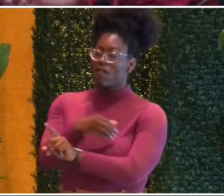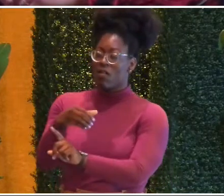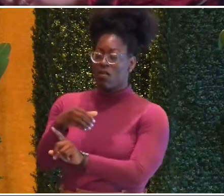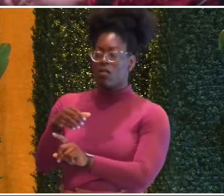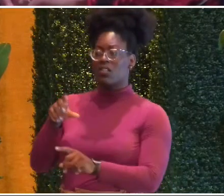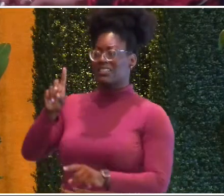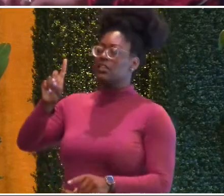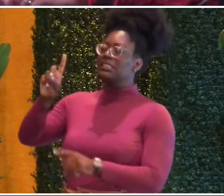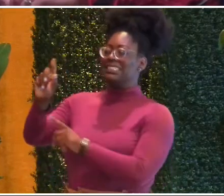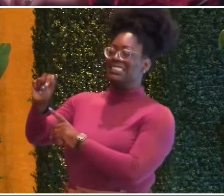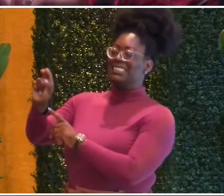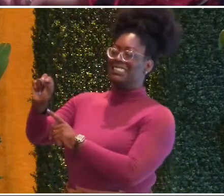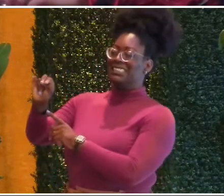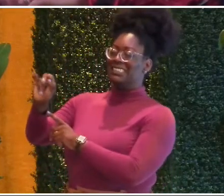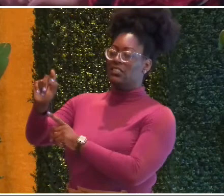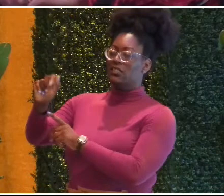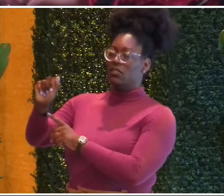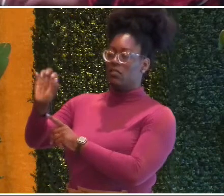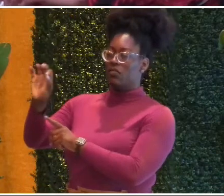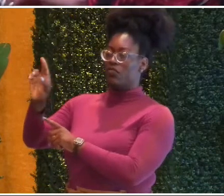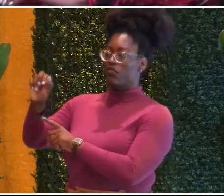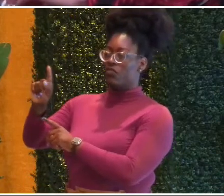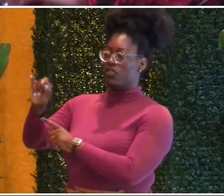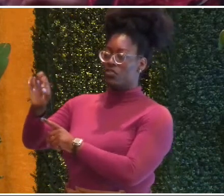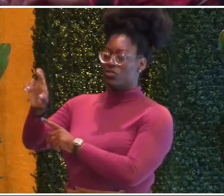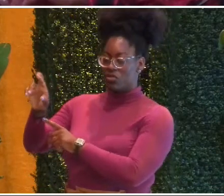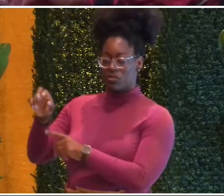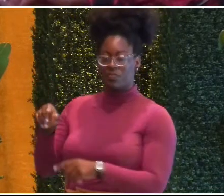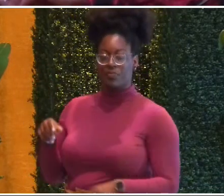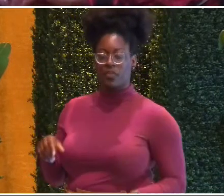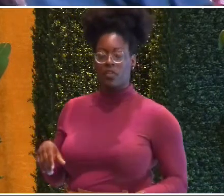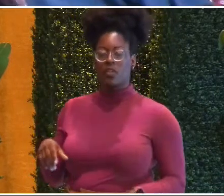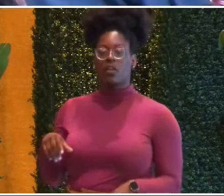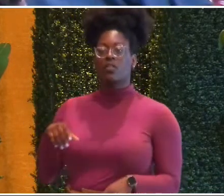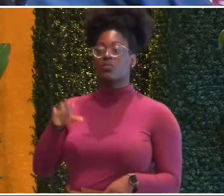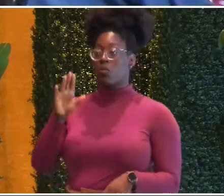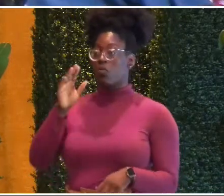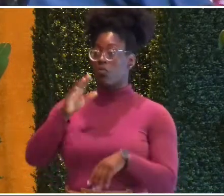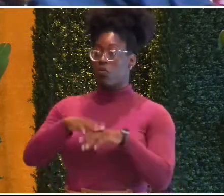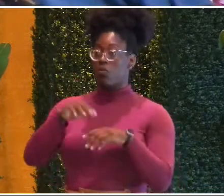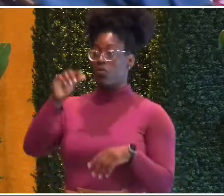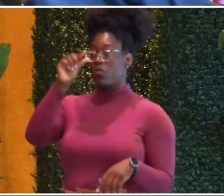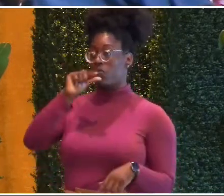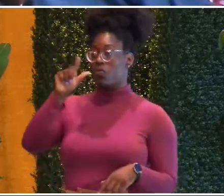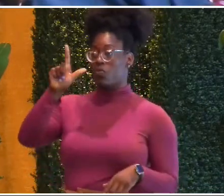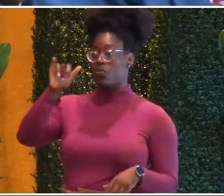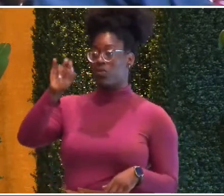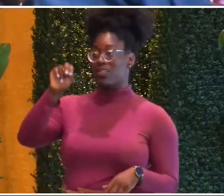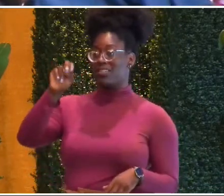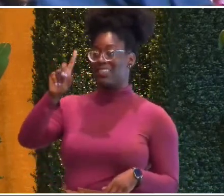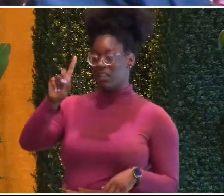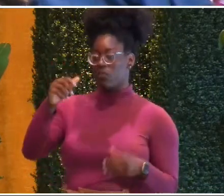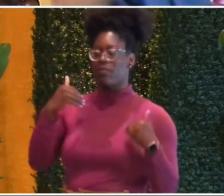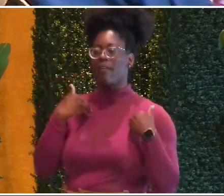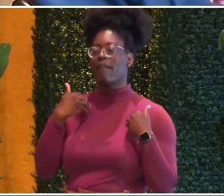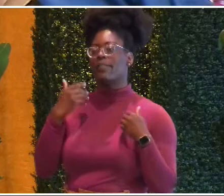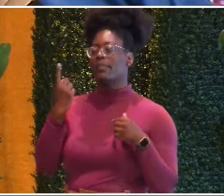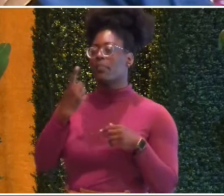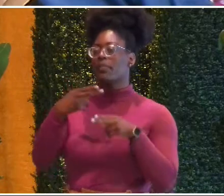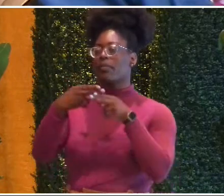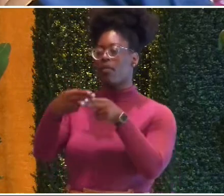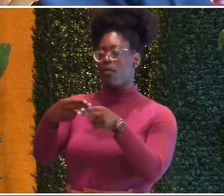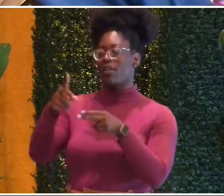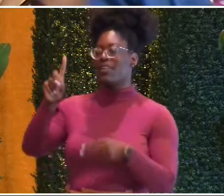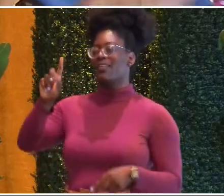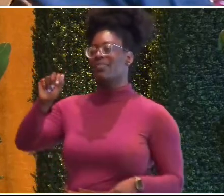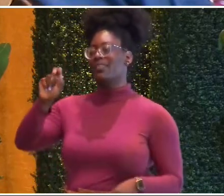Giving Circle. And so on the Hoover link, you'll get a link to be able to contribute to the circle. It's a way to be able to sustain Black